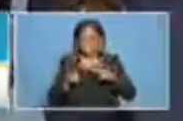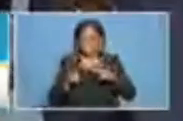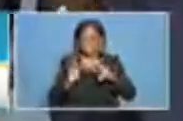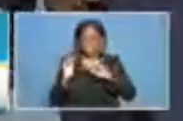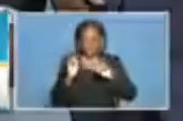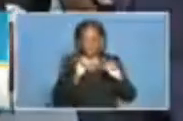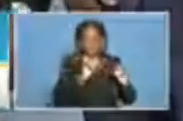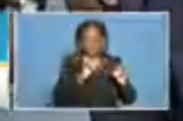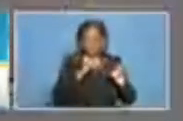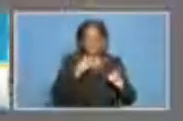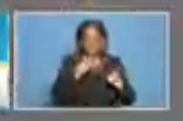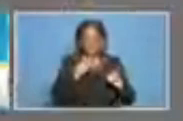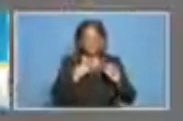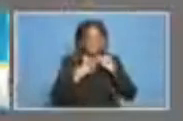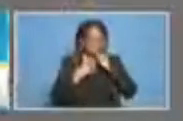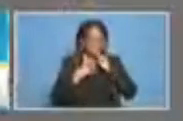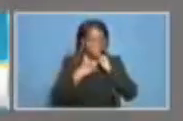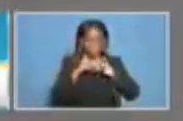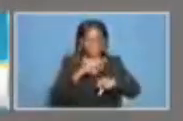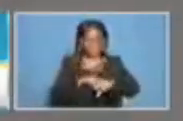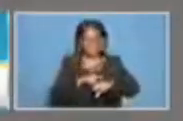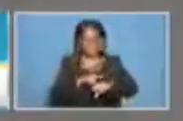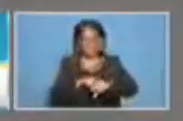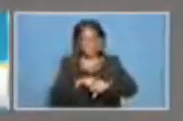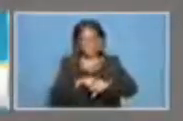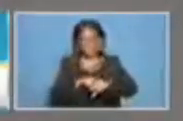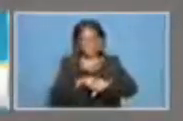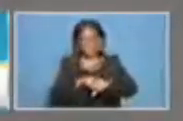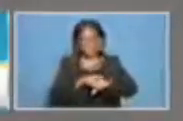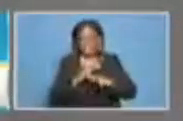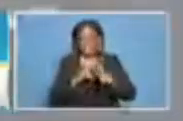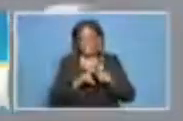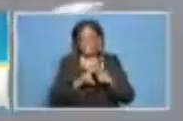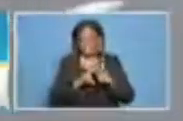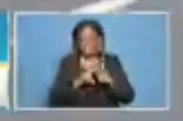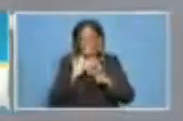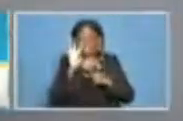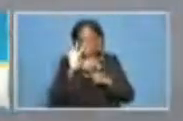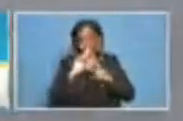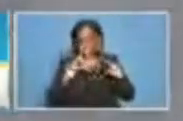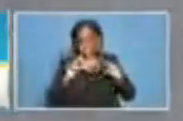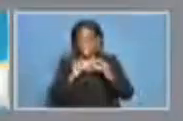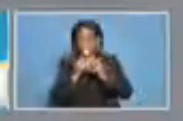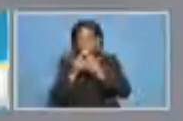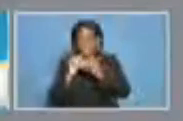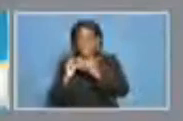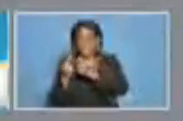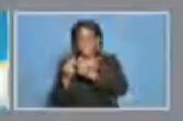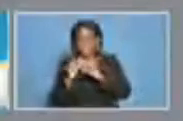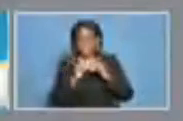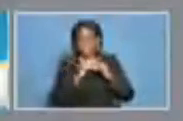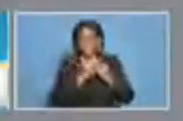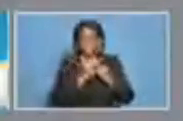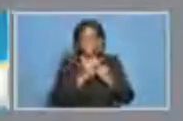organize public-private partnerships, the first of which shares $50 million between those four local companies. President and CEO of Proven